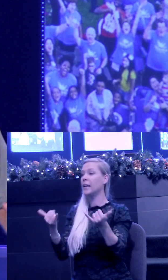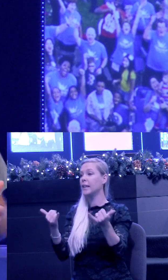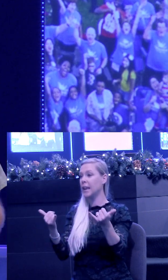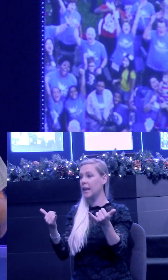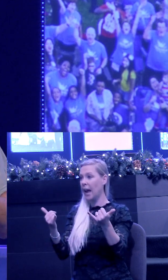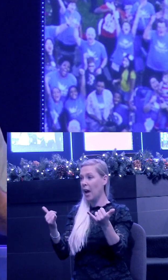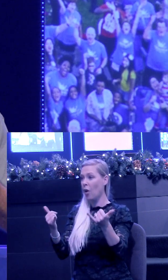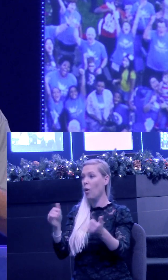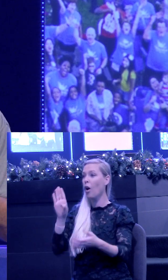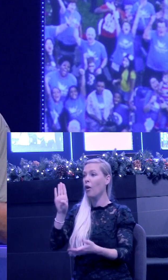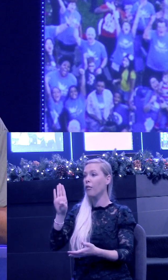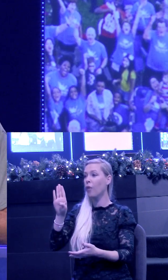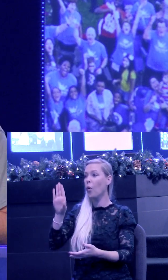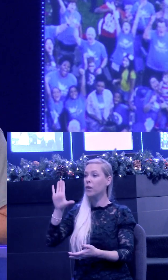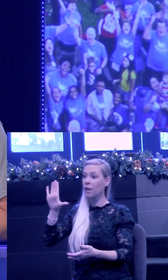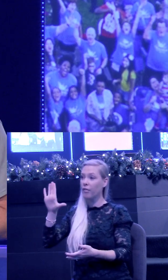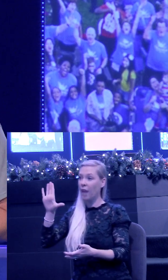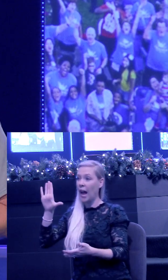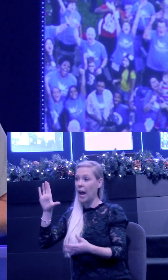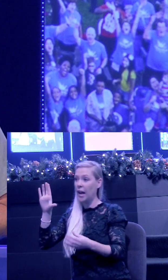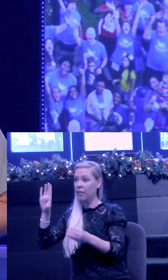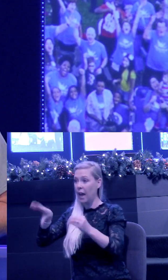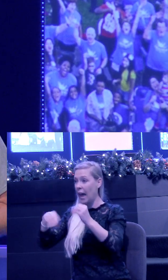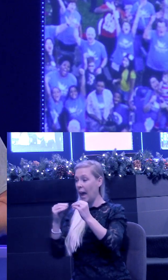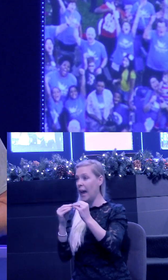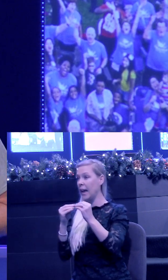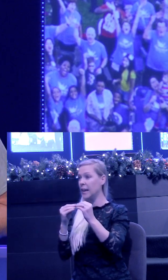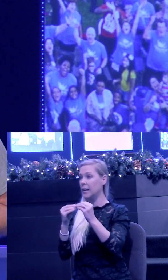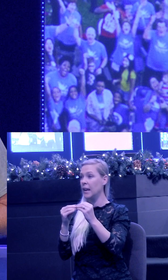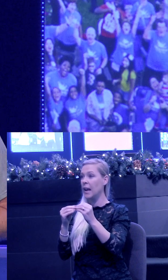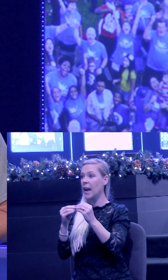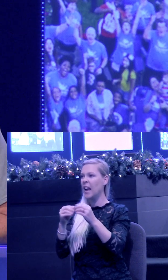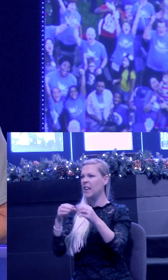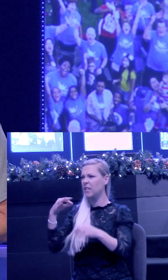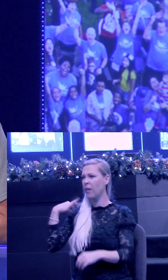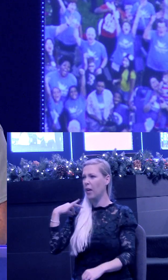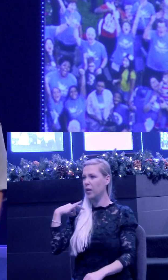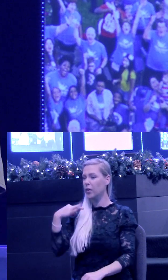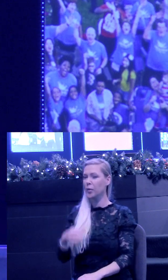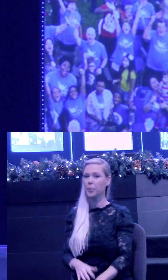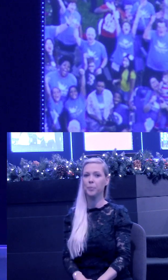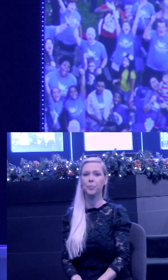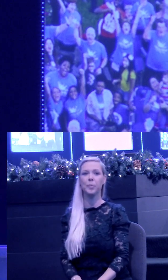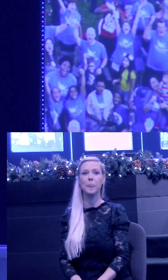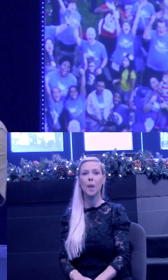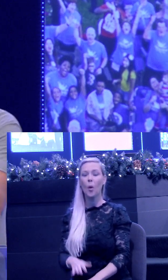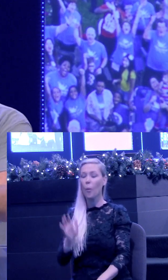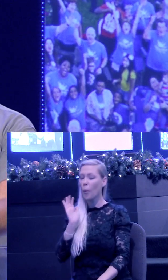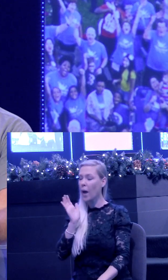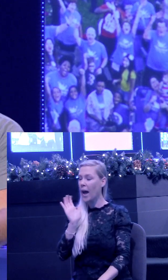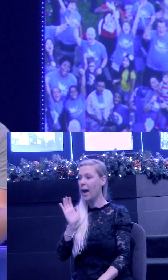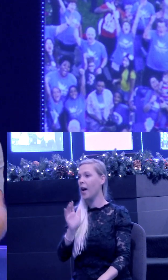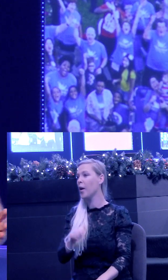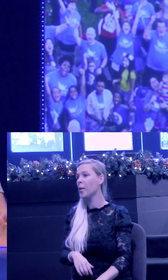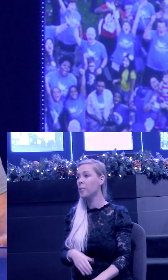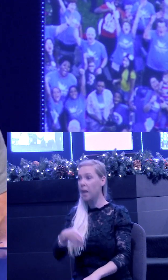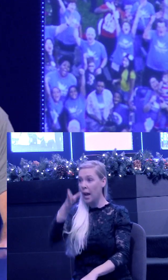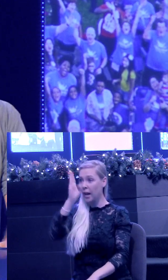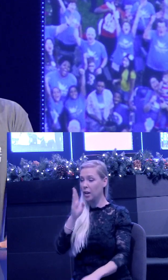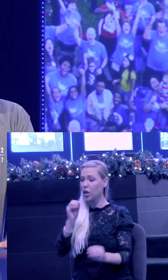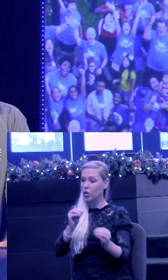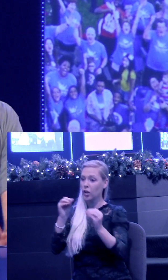up in value 4 to 5 times in its value, and then we sold it. And so it was God took us to that